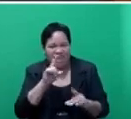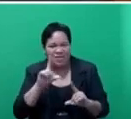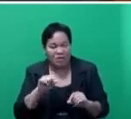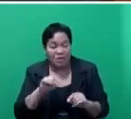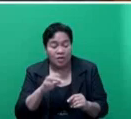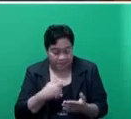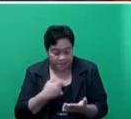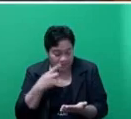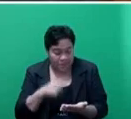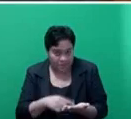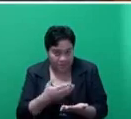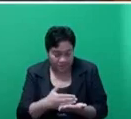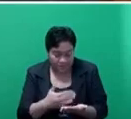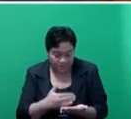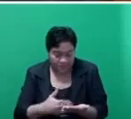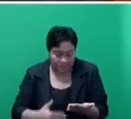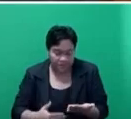here to the Honourable Speaker,